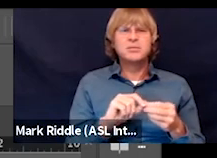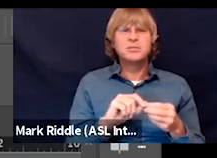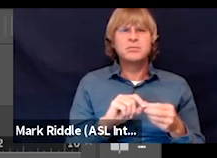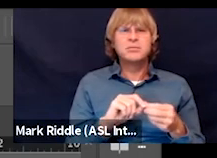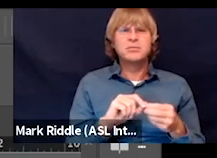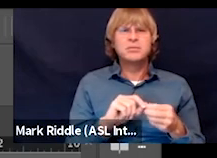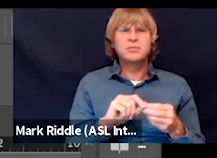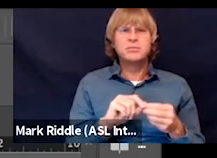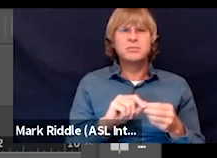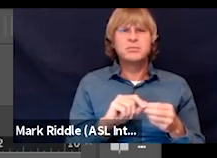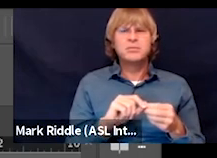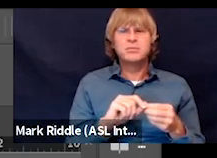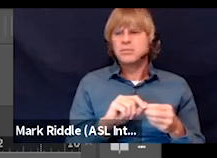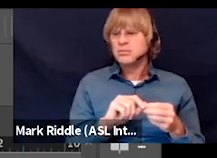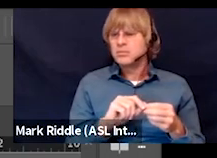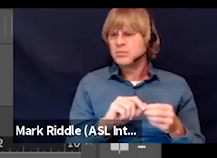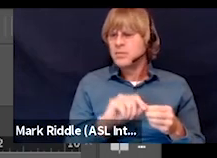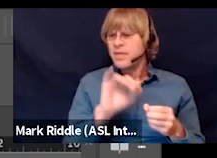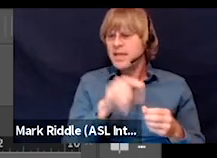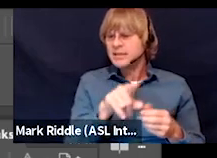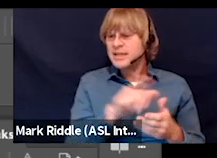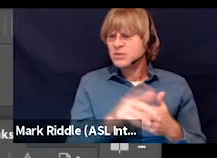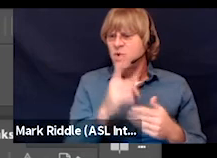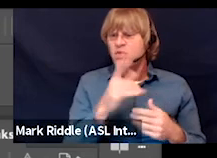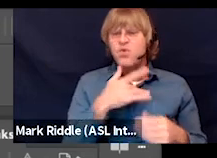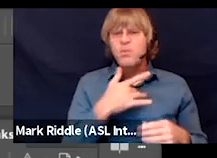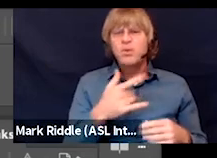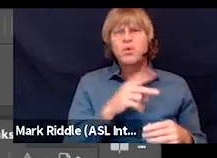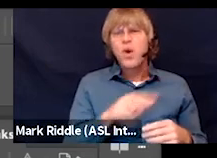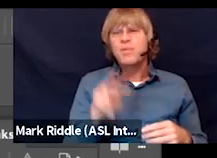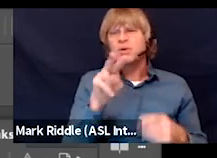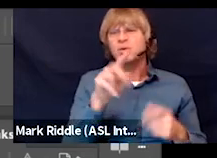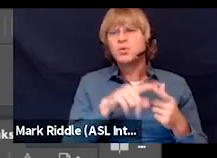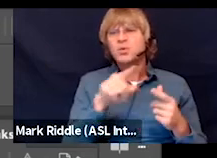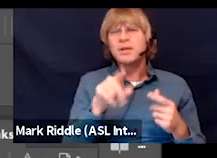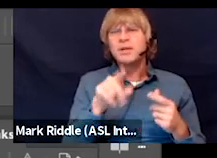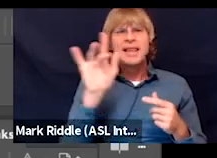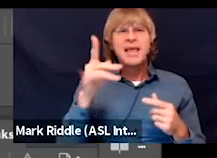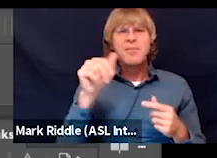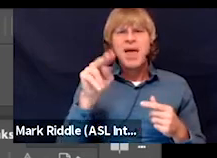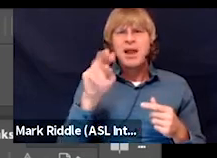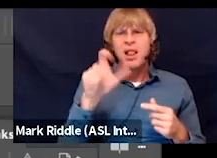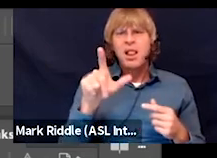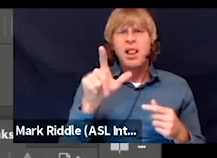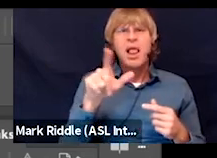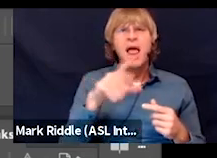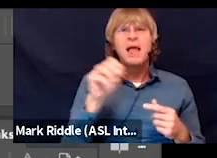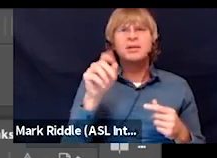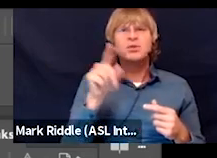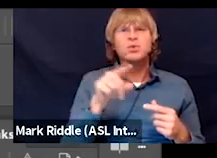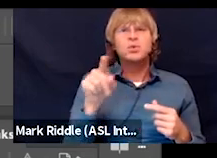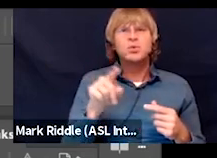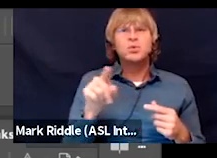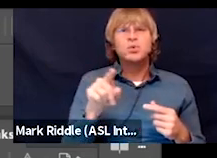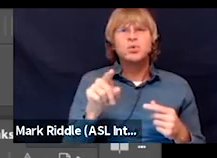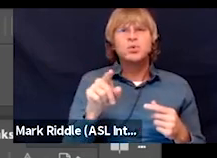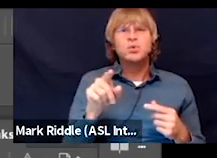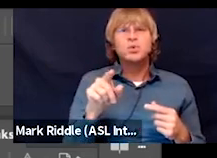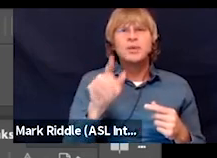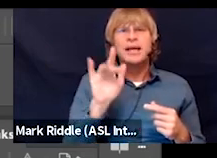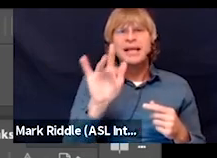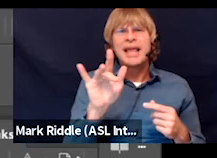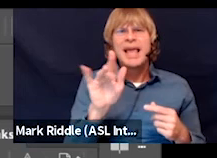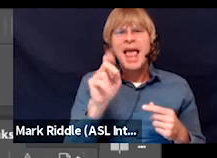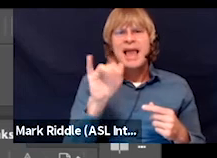Edit original. This is a nice one. Normally you go up here to your links panel and you click